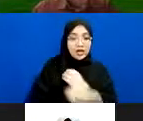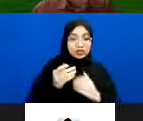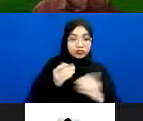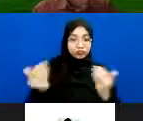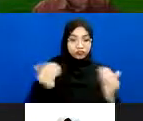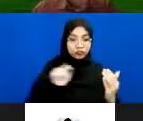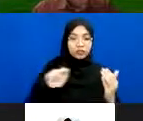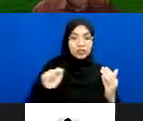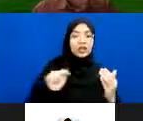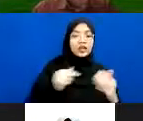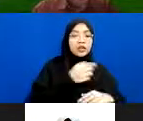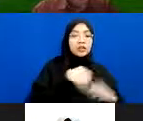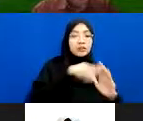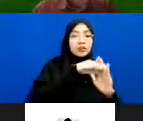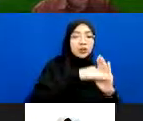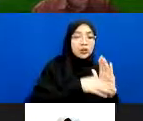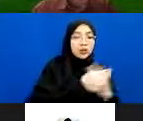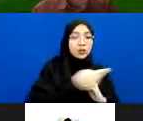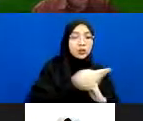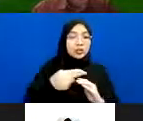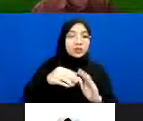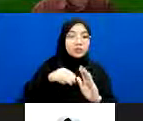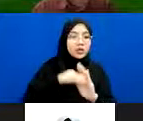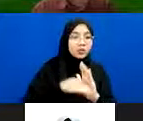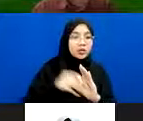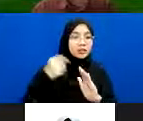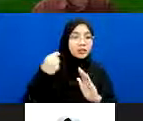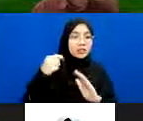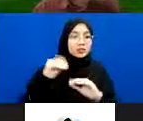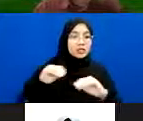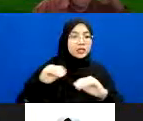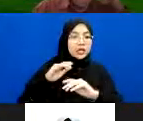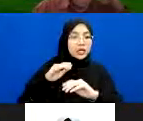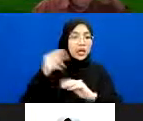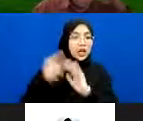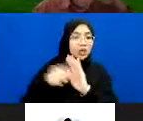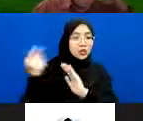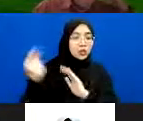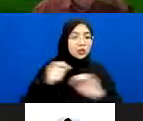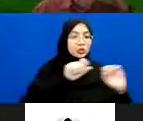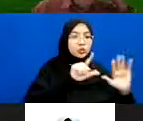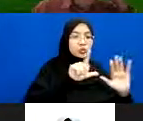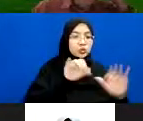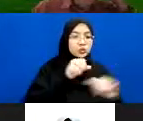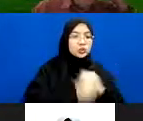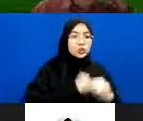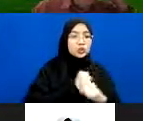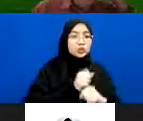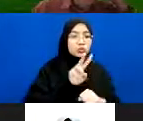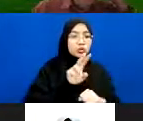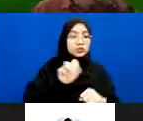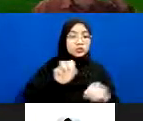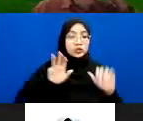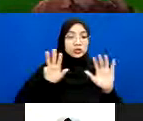According to Indonesia's regulation, Permendiknas number 70, the year 2009,